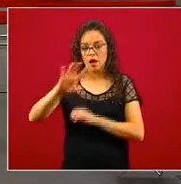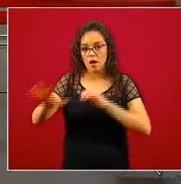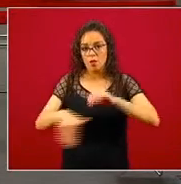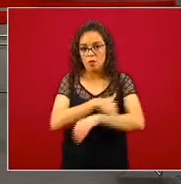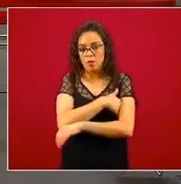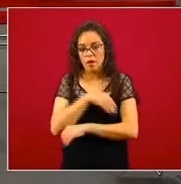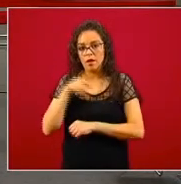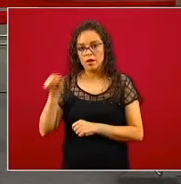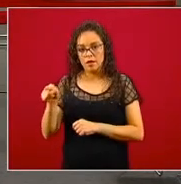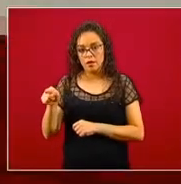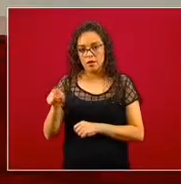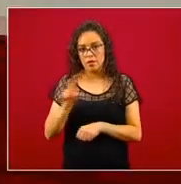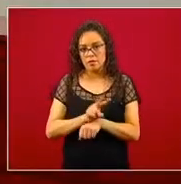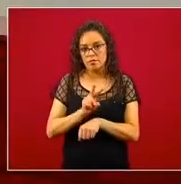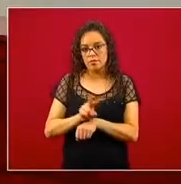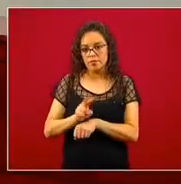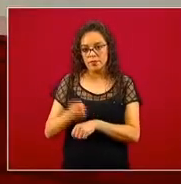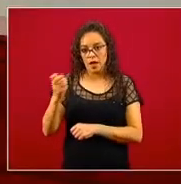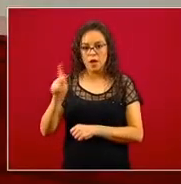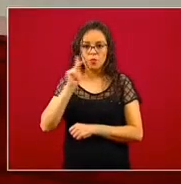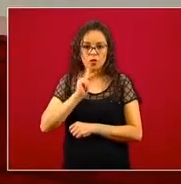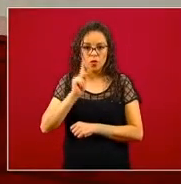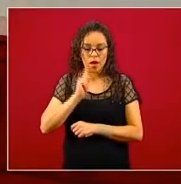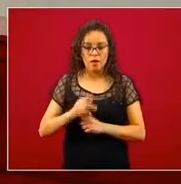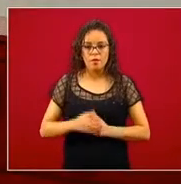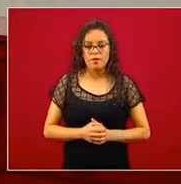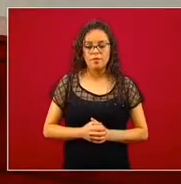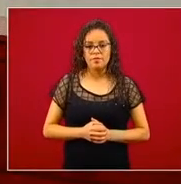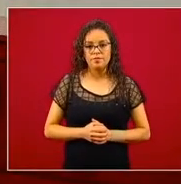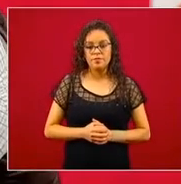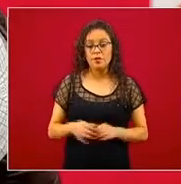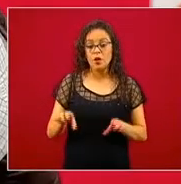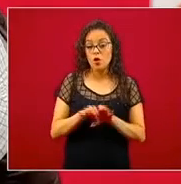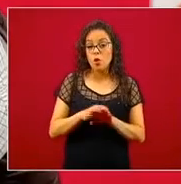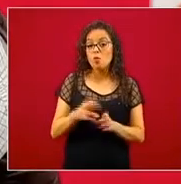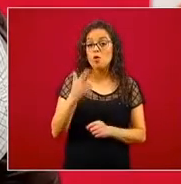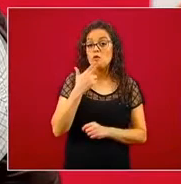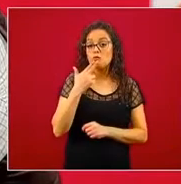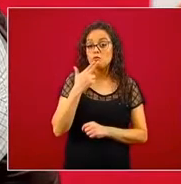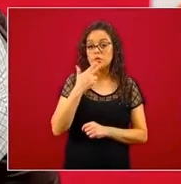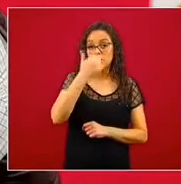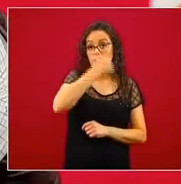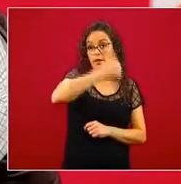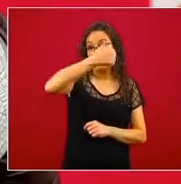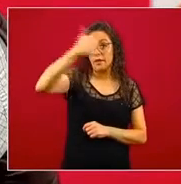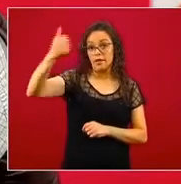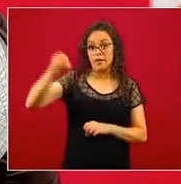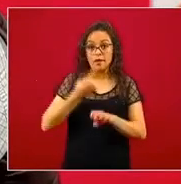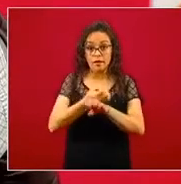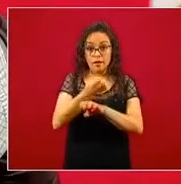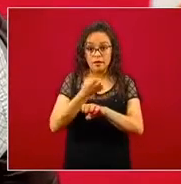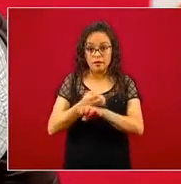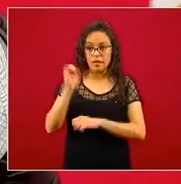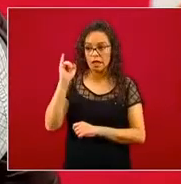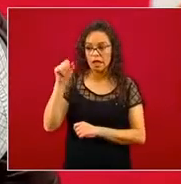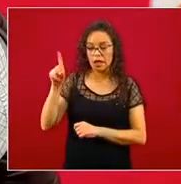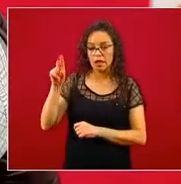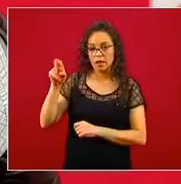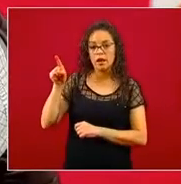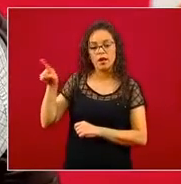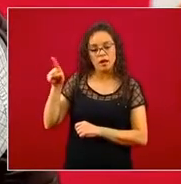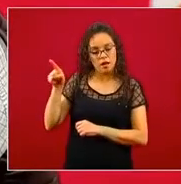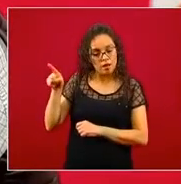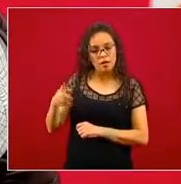throughout states, and it is not the procedure either. It is not that we are getting the tests and that we would